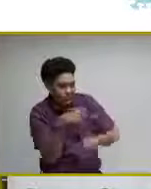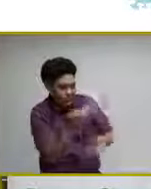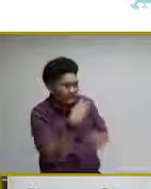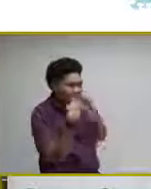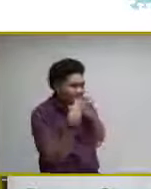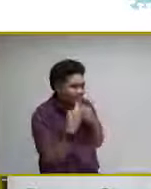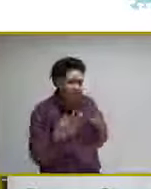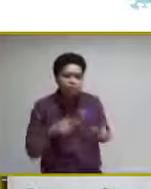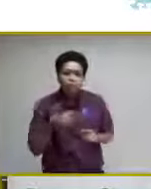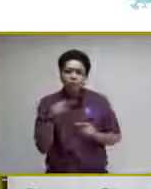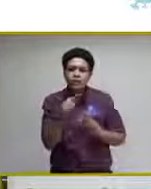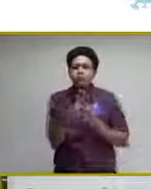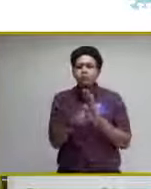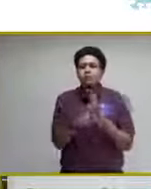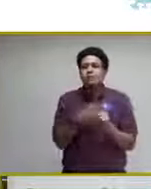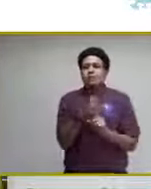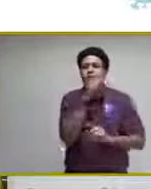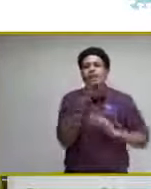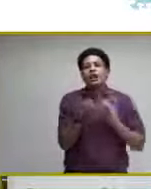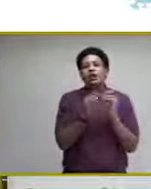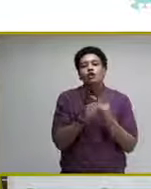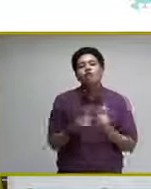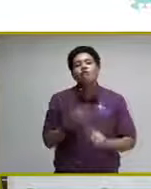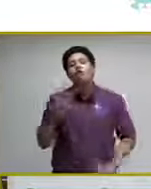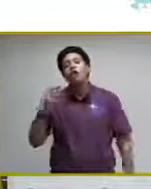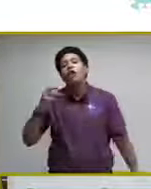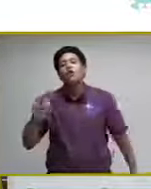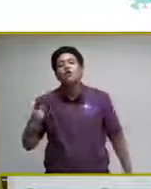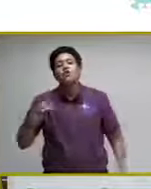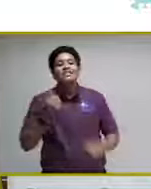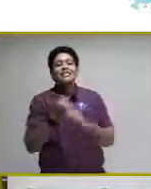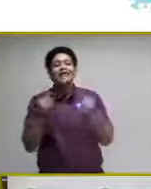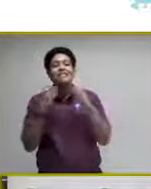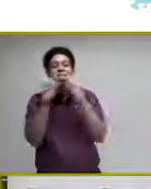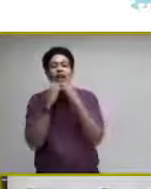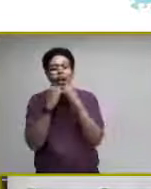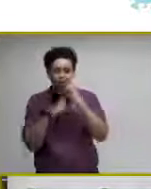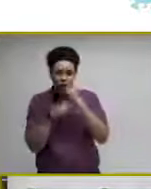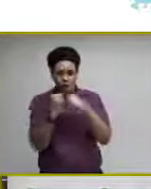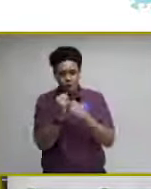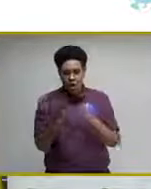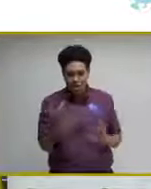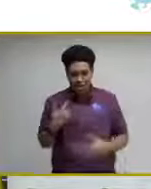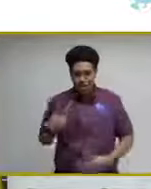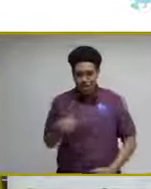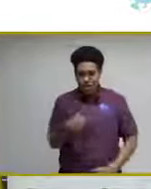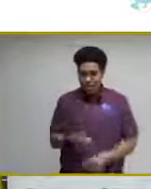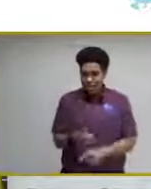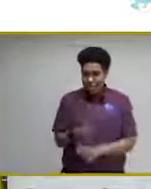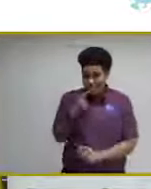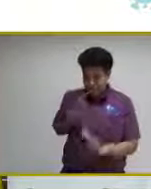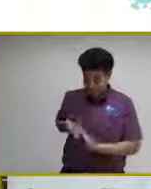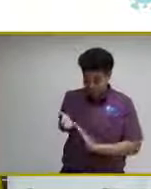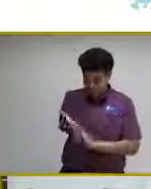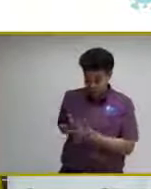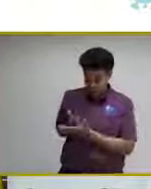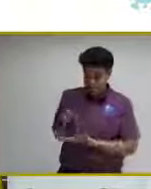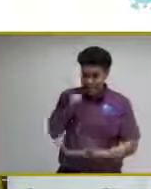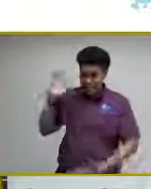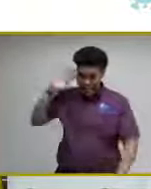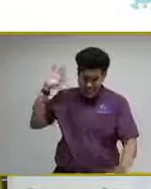these principles are adopted from the WHO SAGE Values Framework, and as we have gone through this